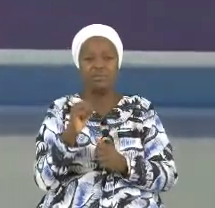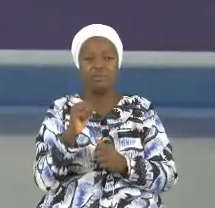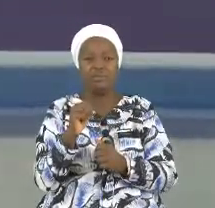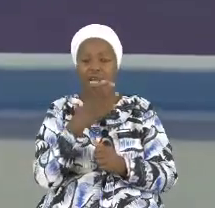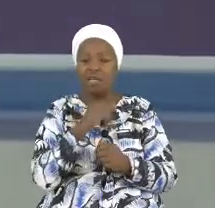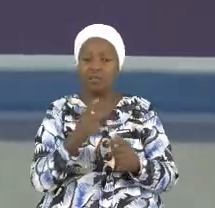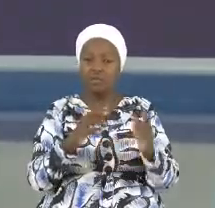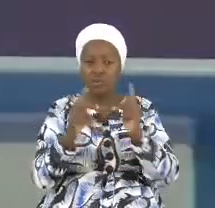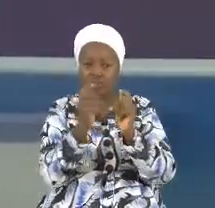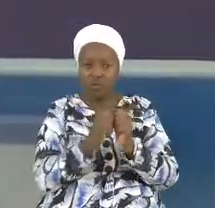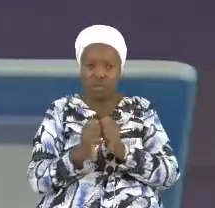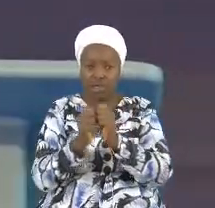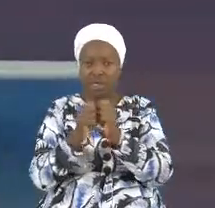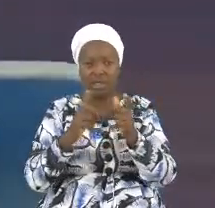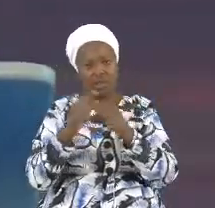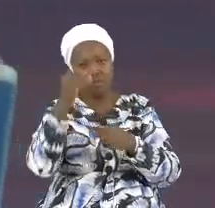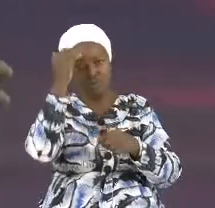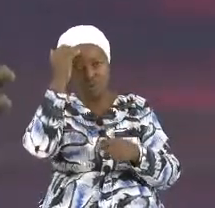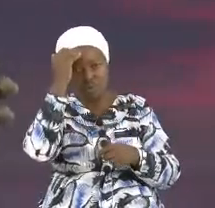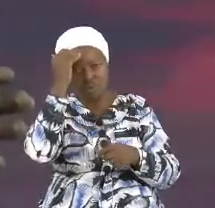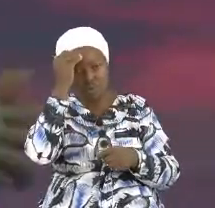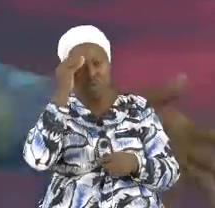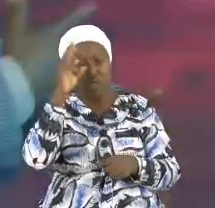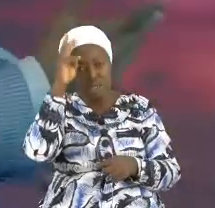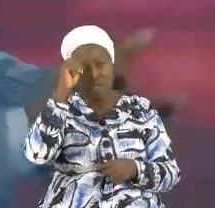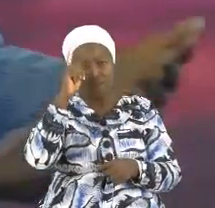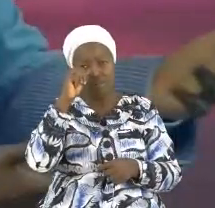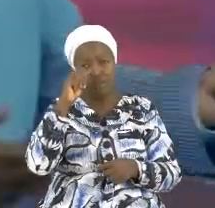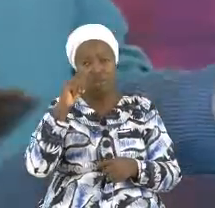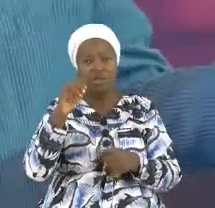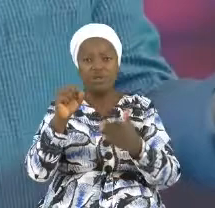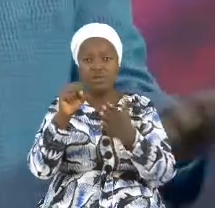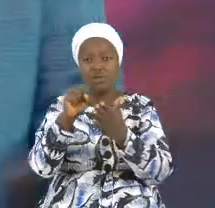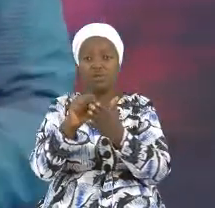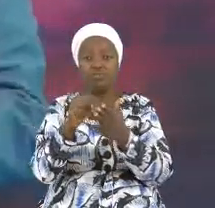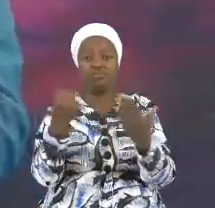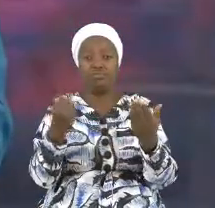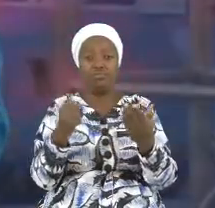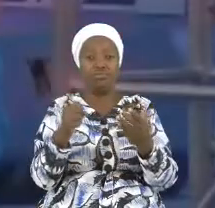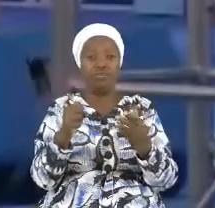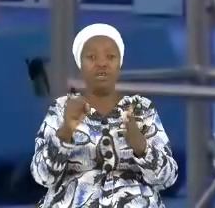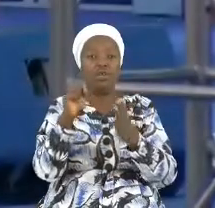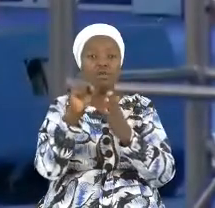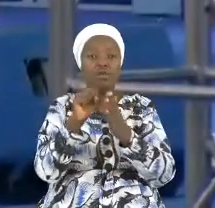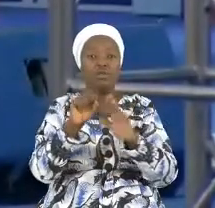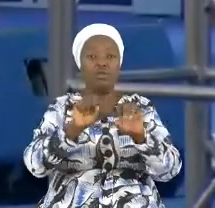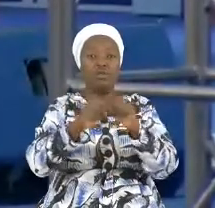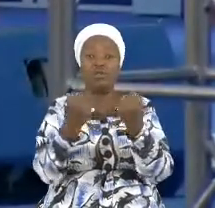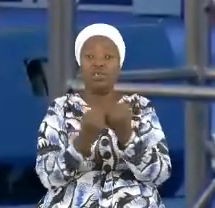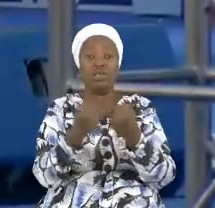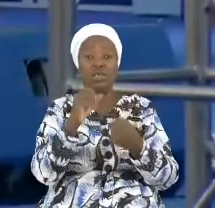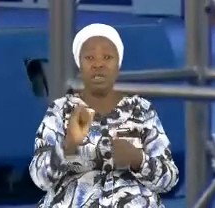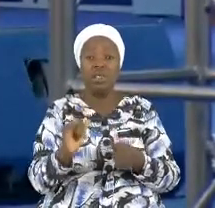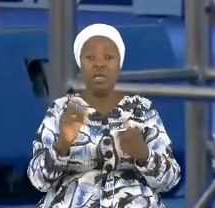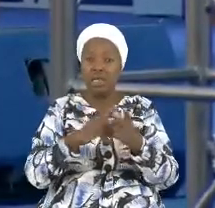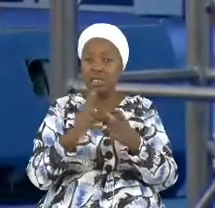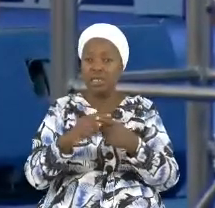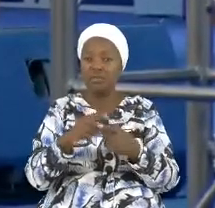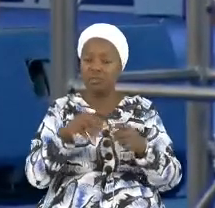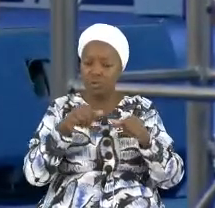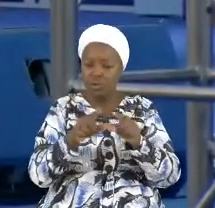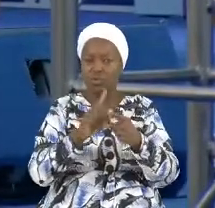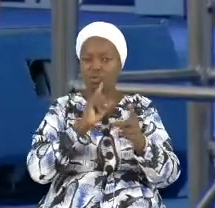him socially. And then as you keep on talking, He gets interested in you, if you're a